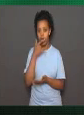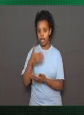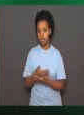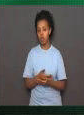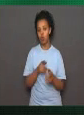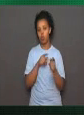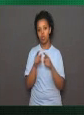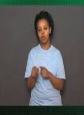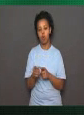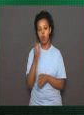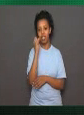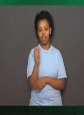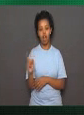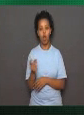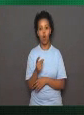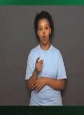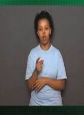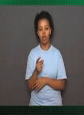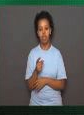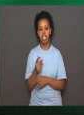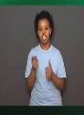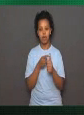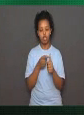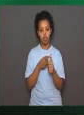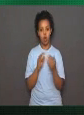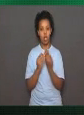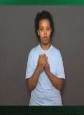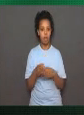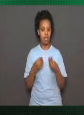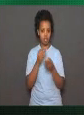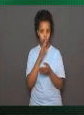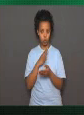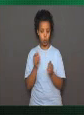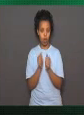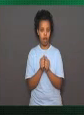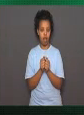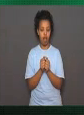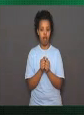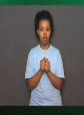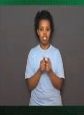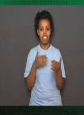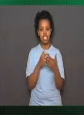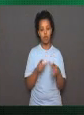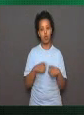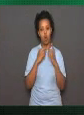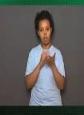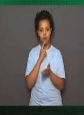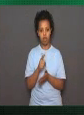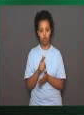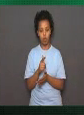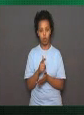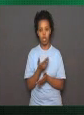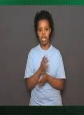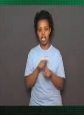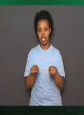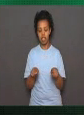has a strong bond with the initial caregiver, although other multiple attachments